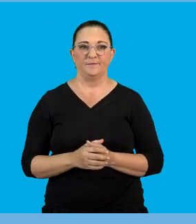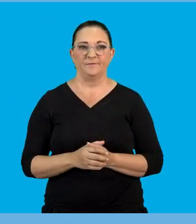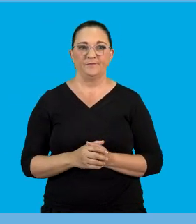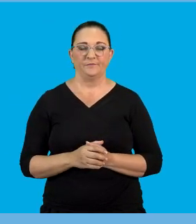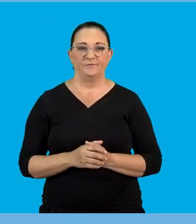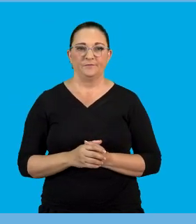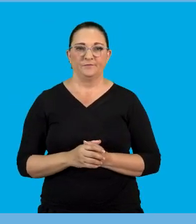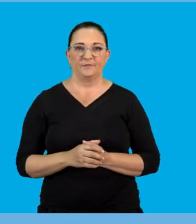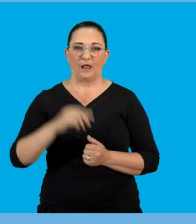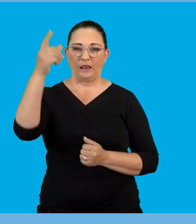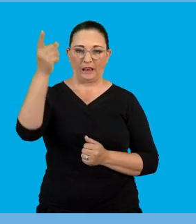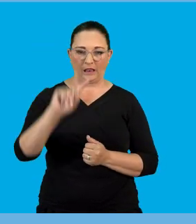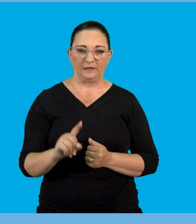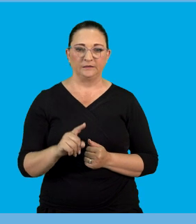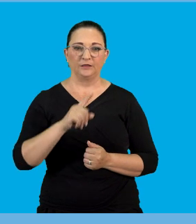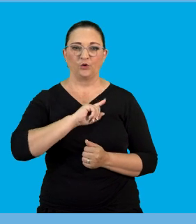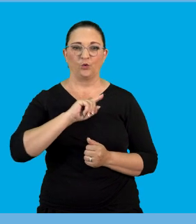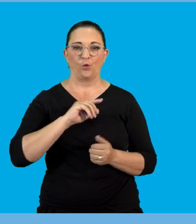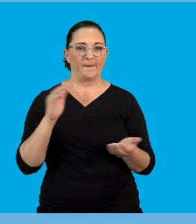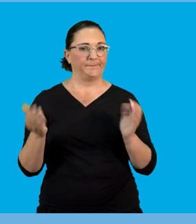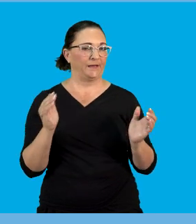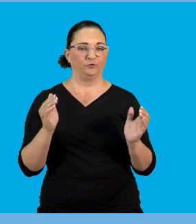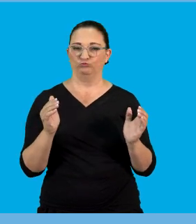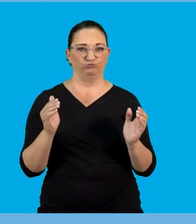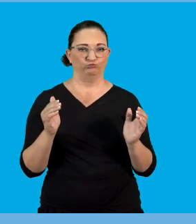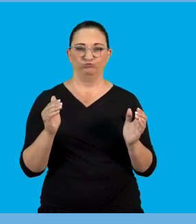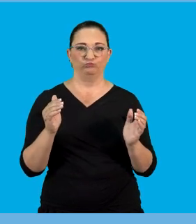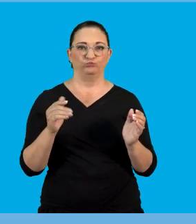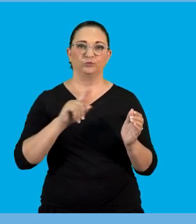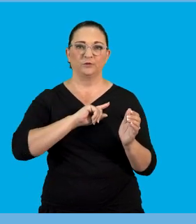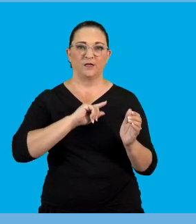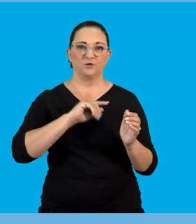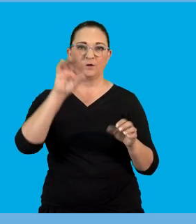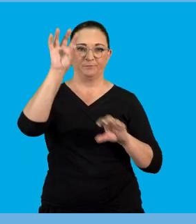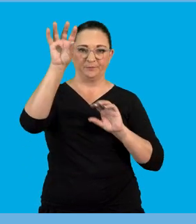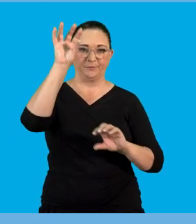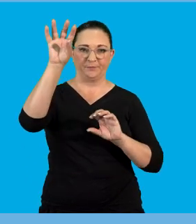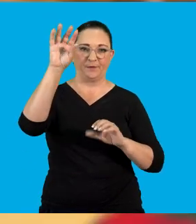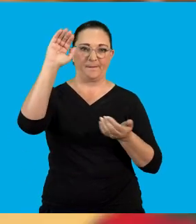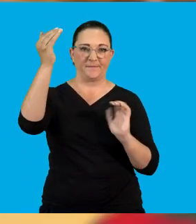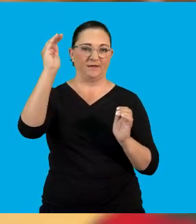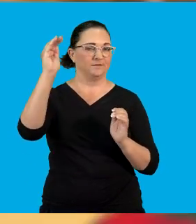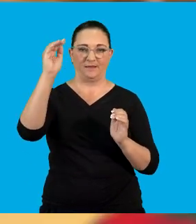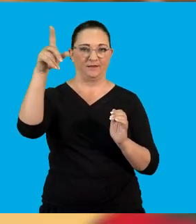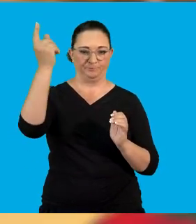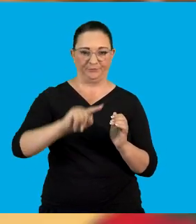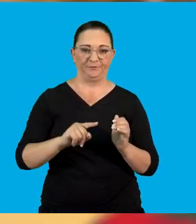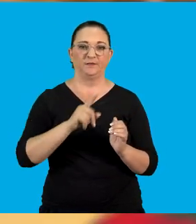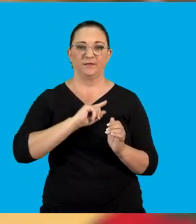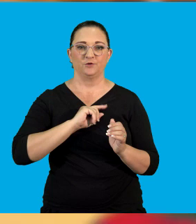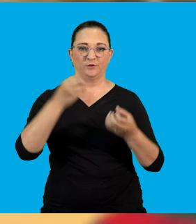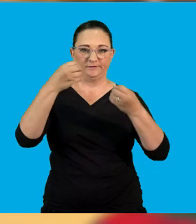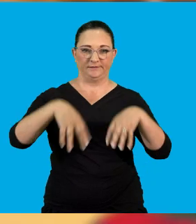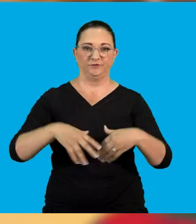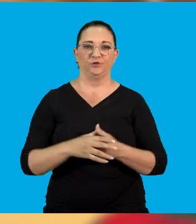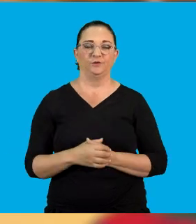So the lightning flash is caused by the imbalance of charges between two regions. Now, with all of that said, I